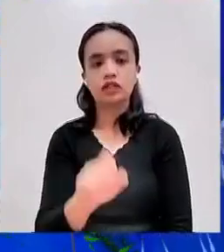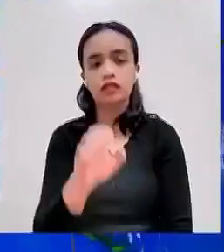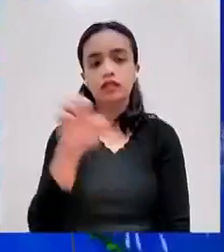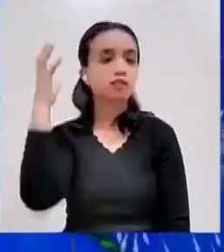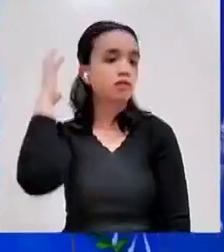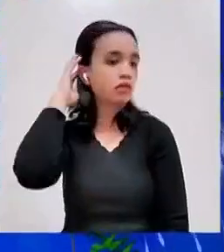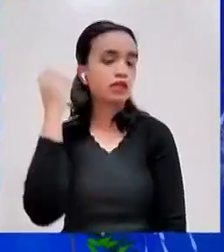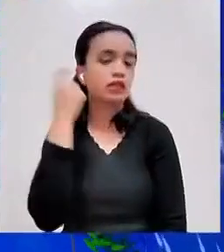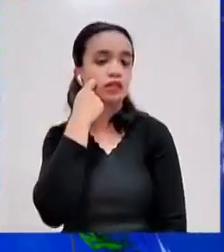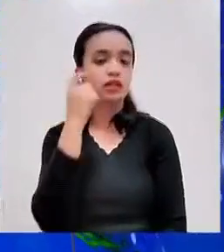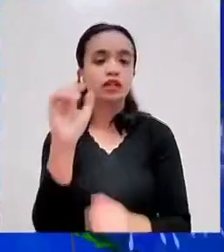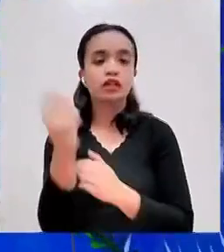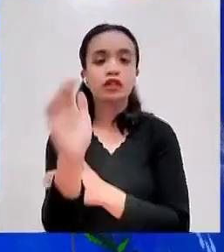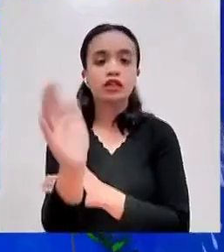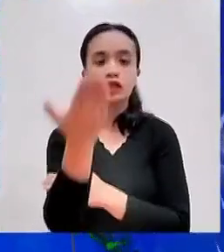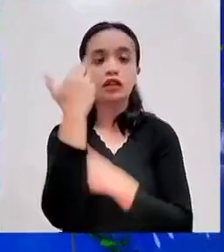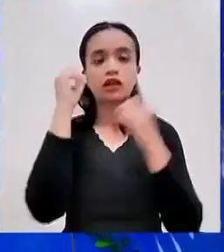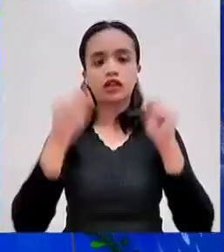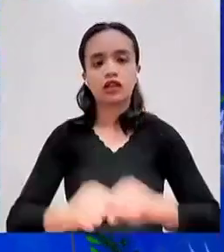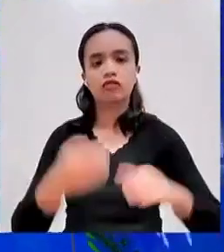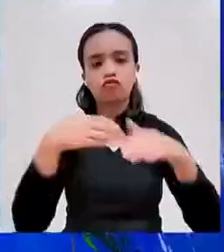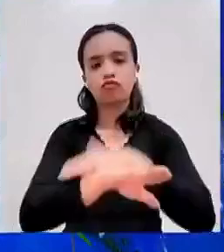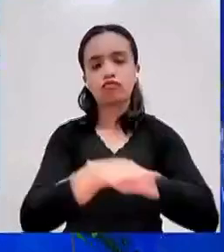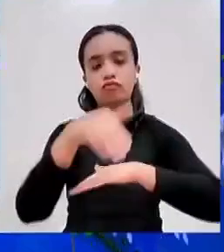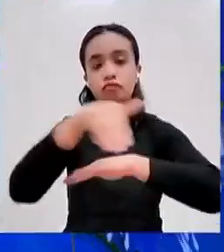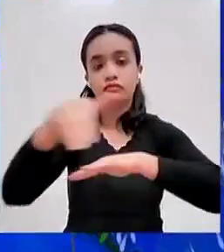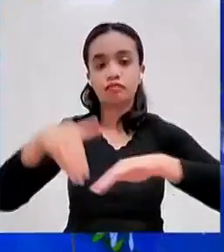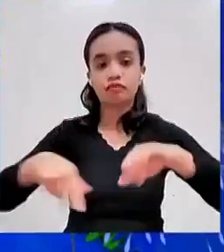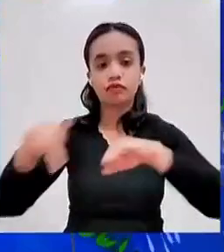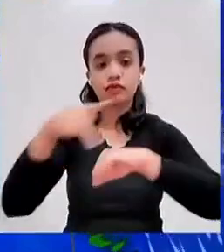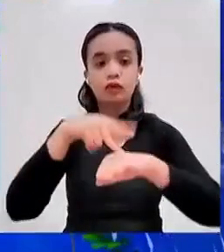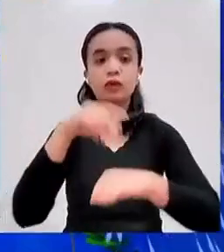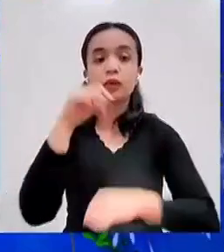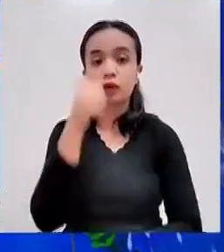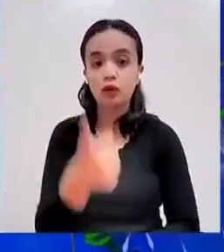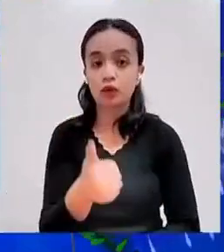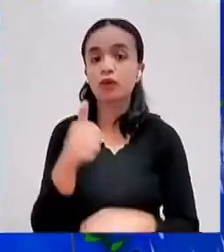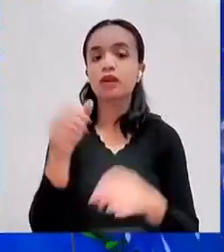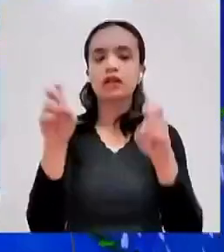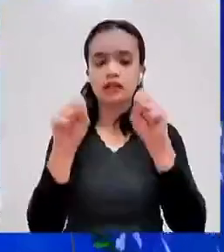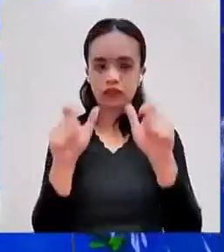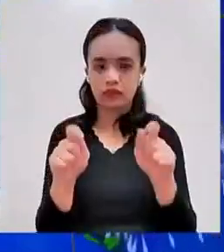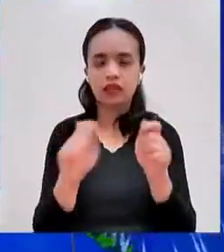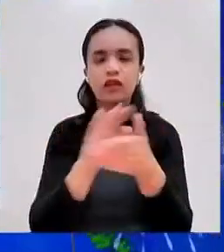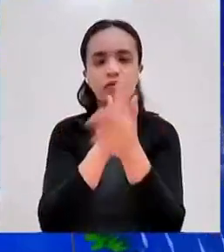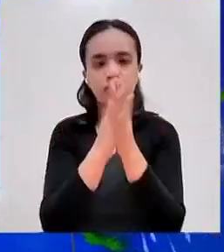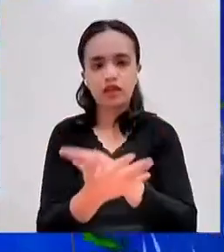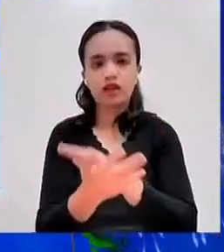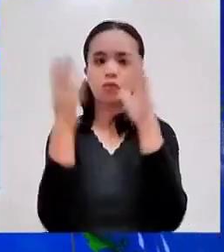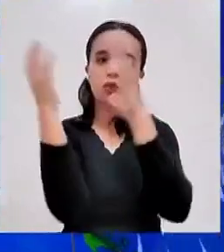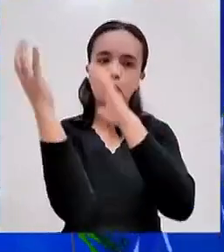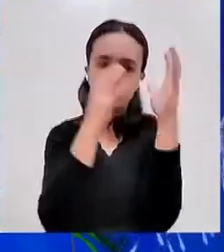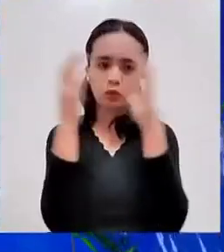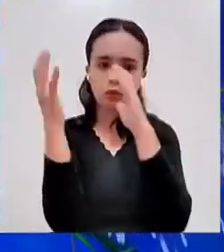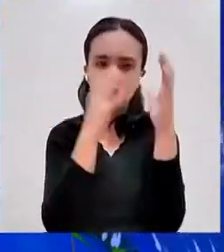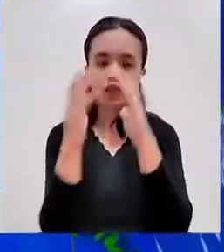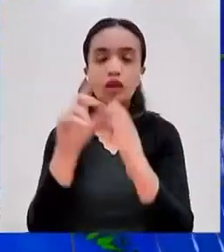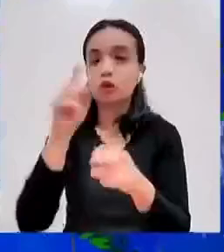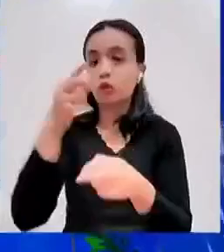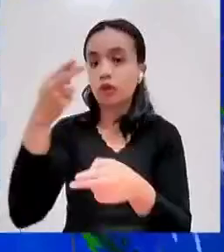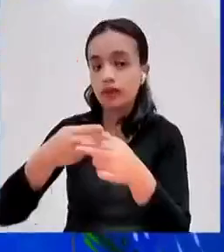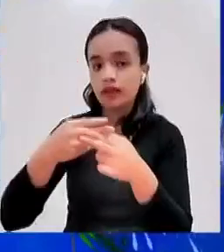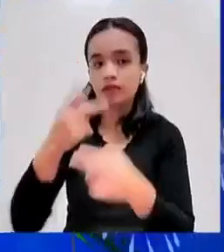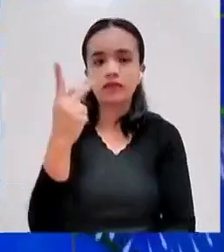may enter the Philippine area of responsibility tomorrow, Saturday, and form into a tropical depression that will be assigned the local